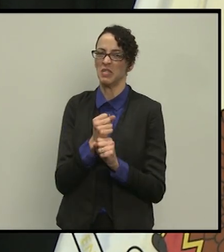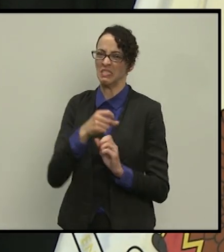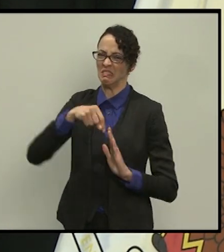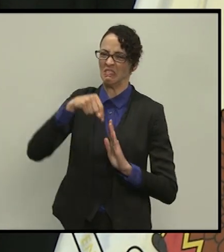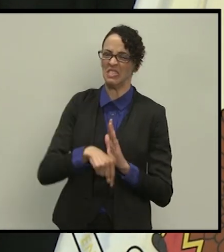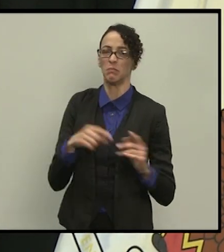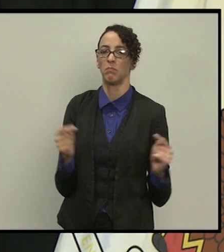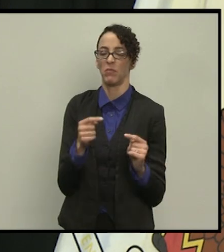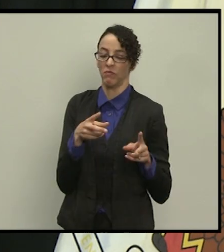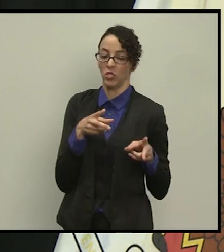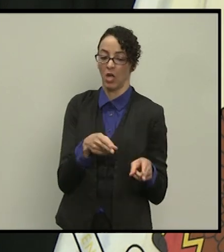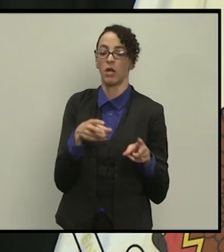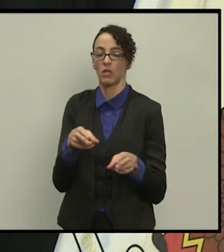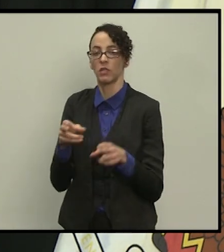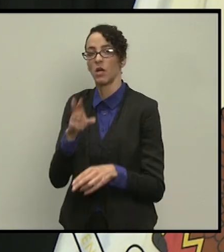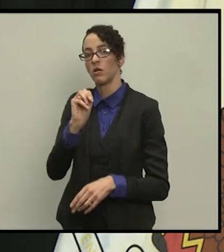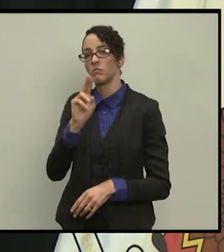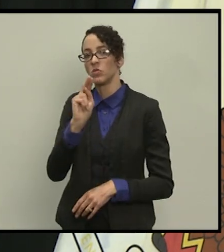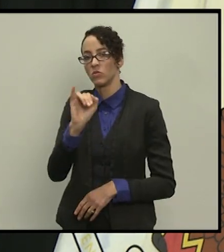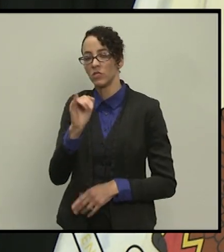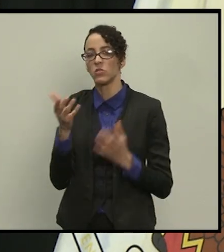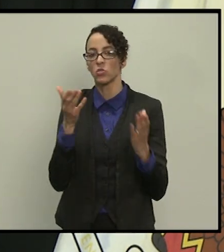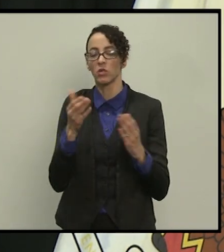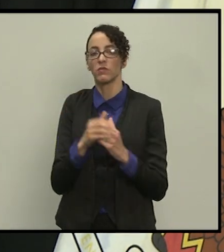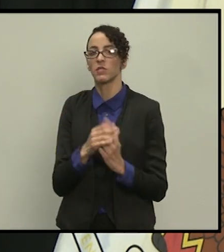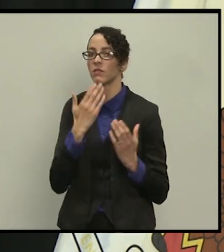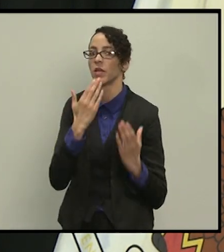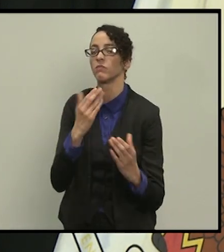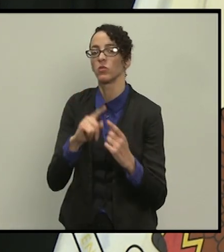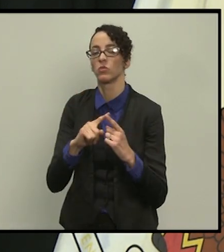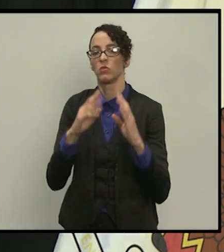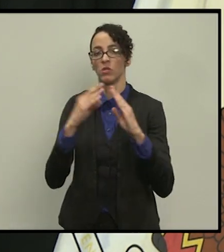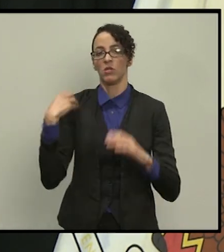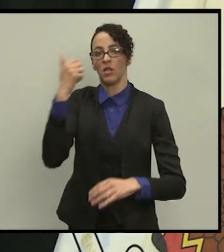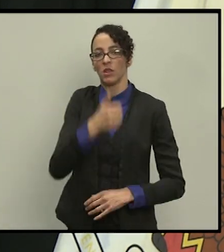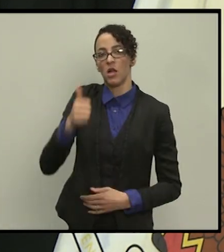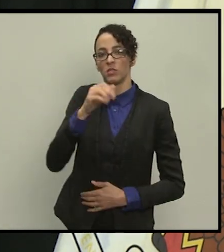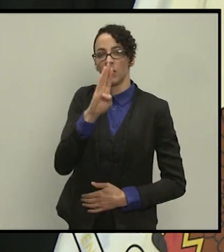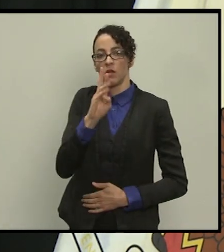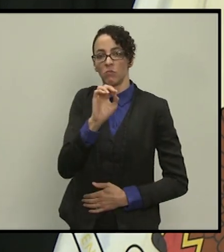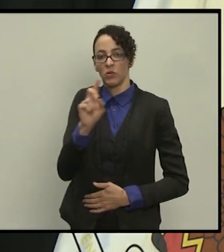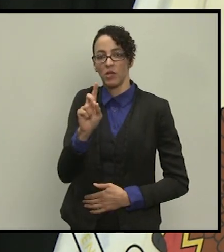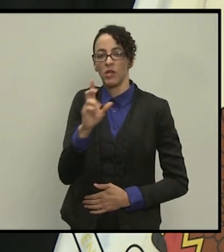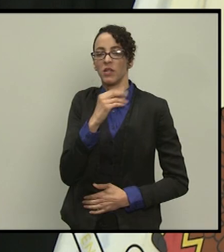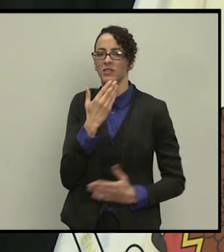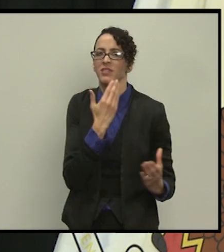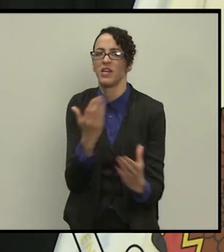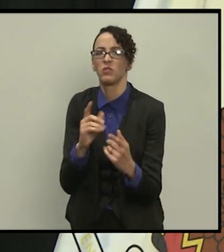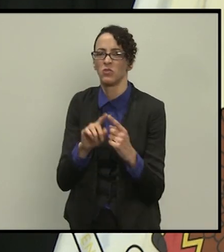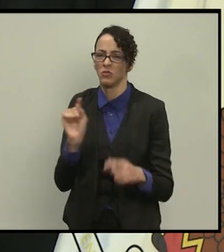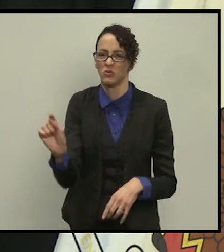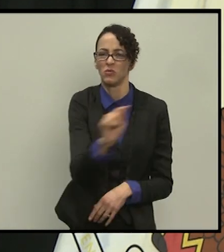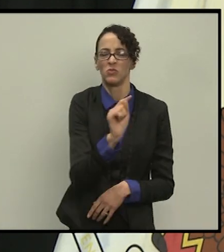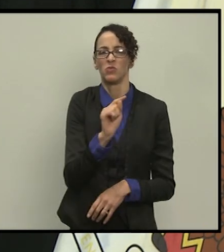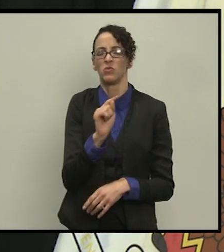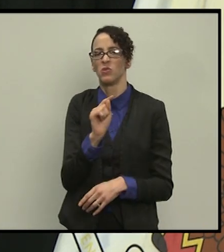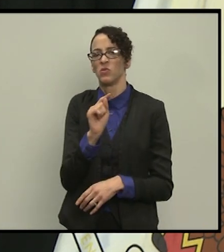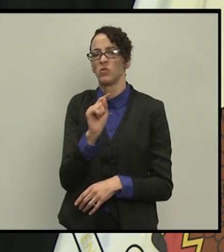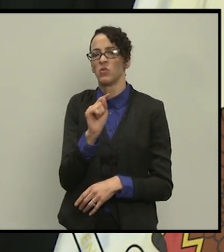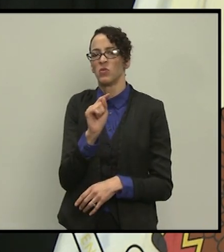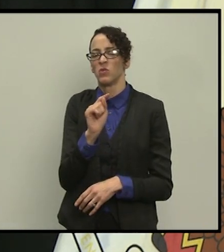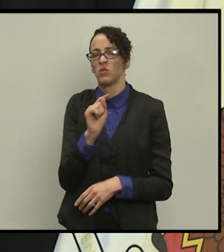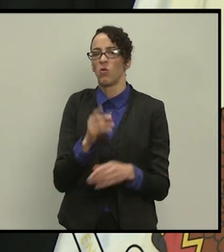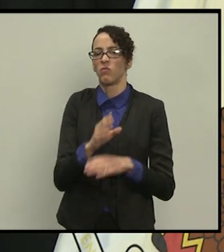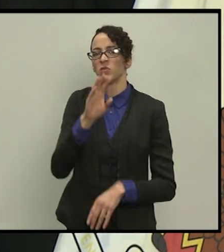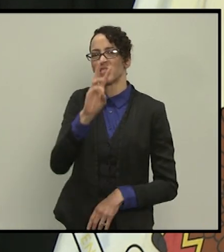Mayor London Breed and the support of a half a dozen city departments in the city's Emergency Operations Center,